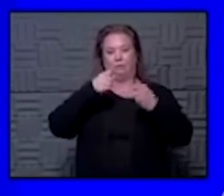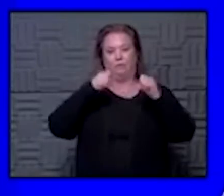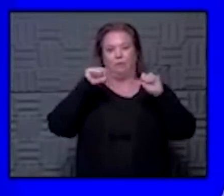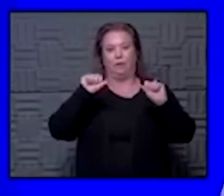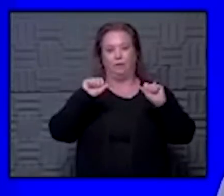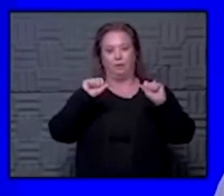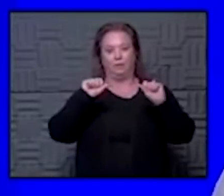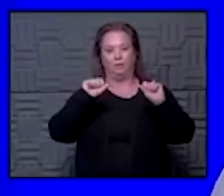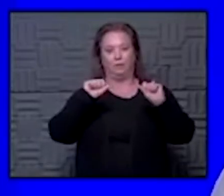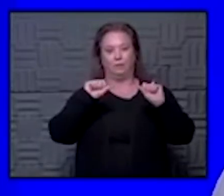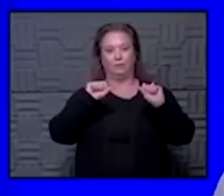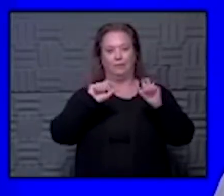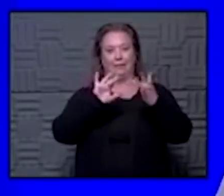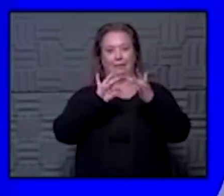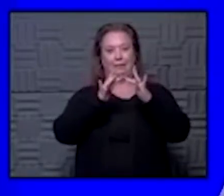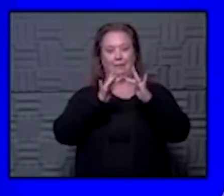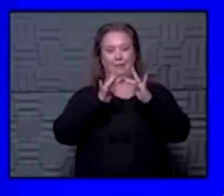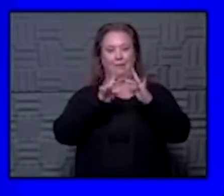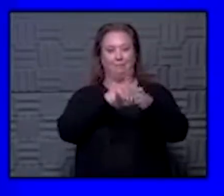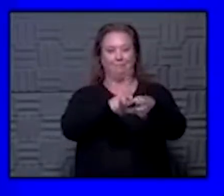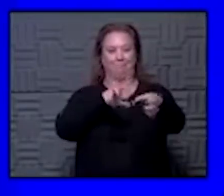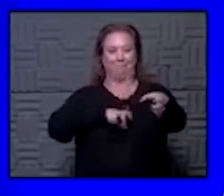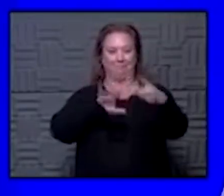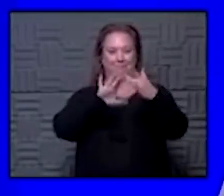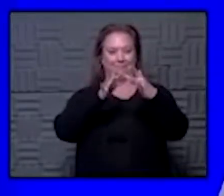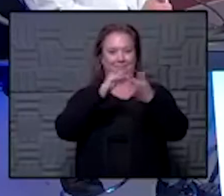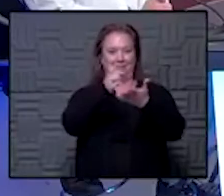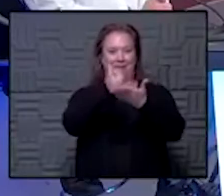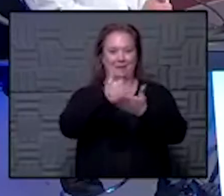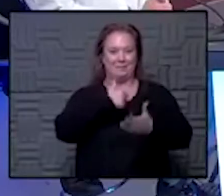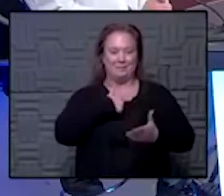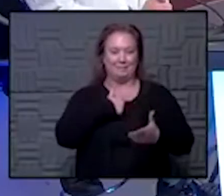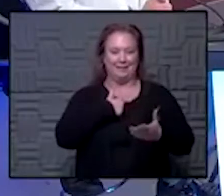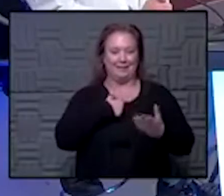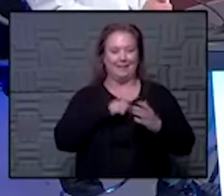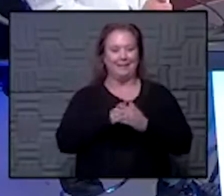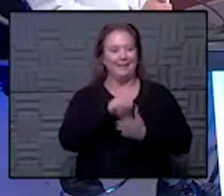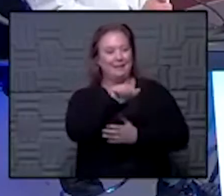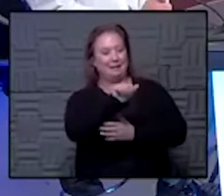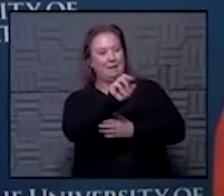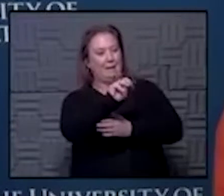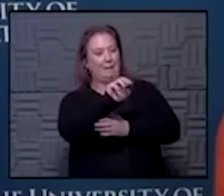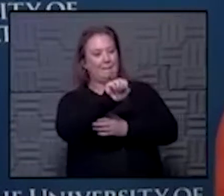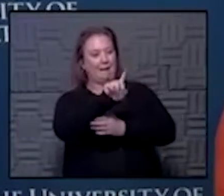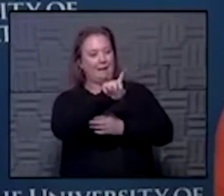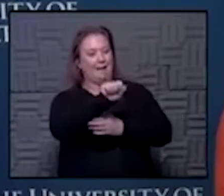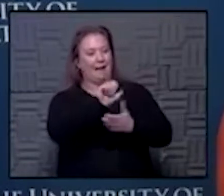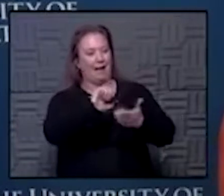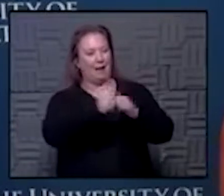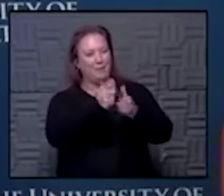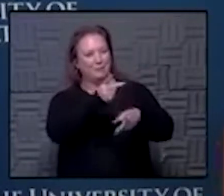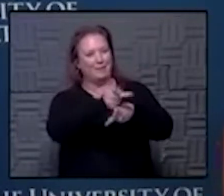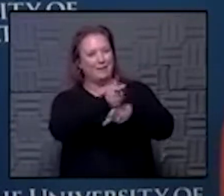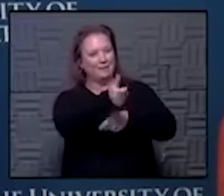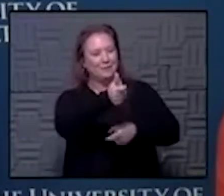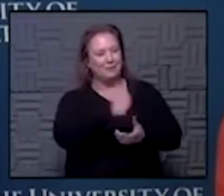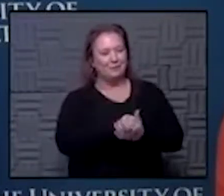to shut off from the internet as well. So I think that helps. Amanda? Yeah, so